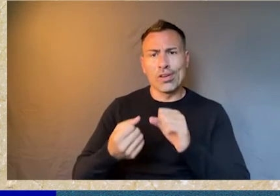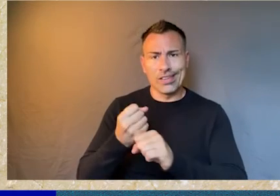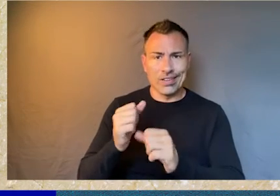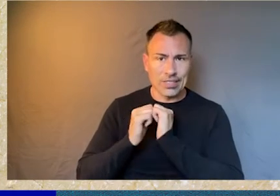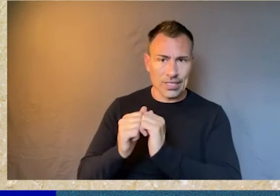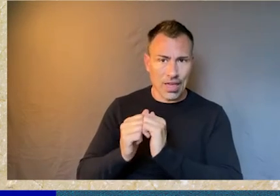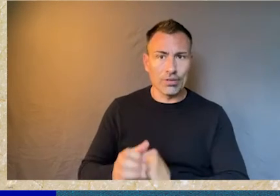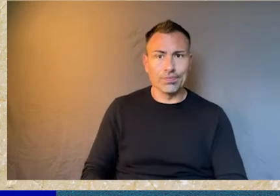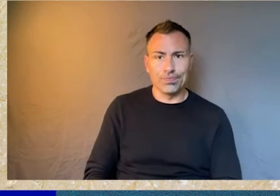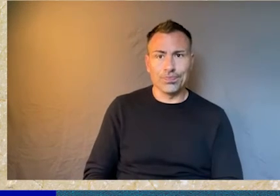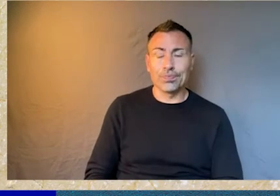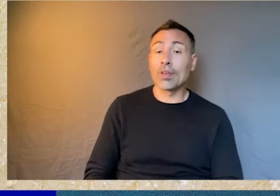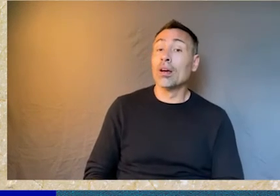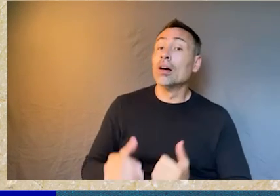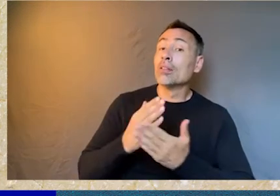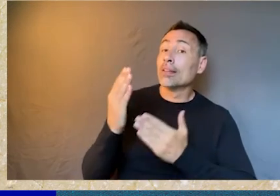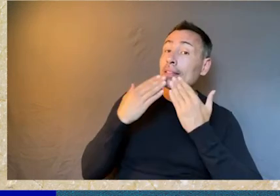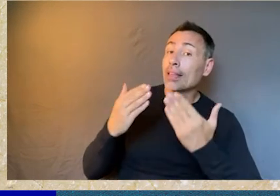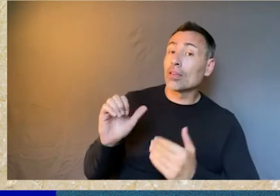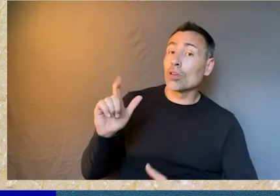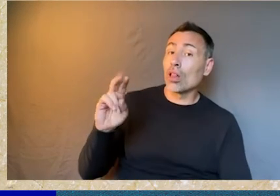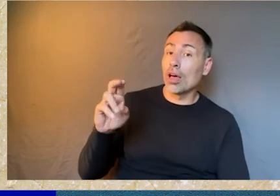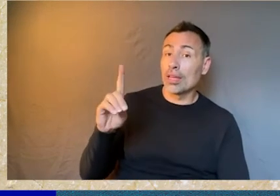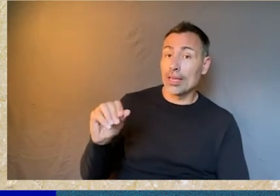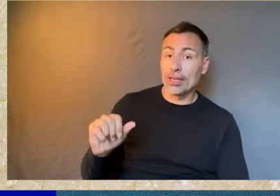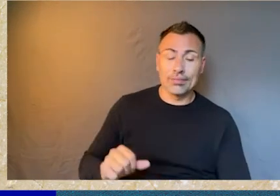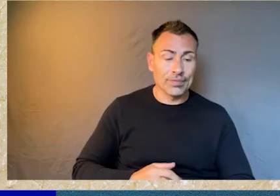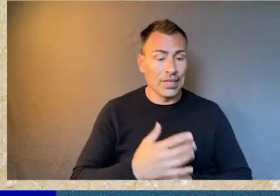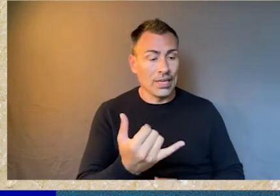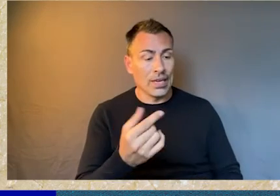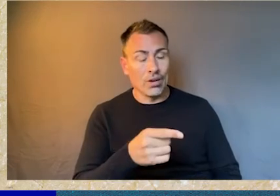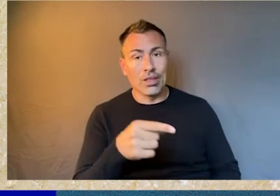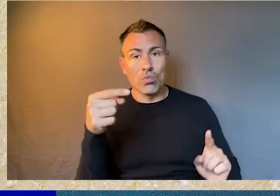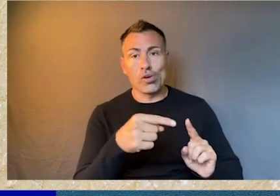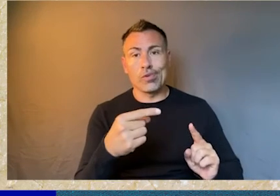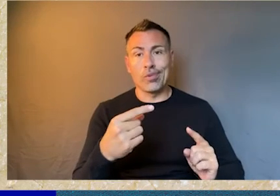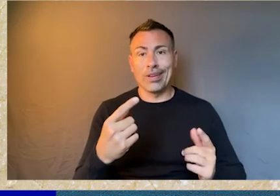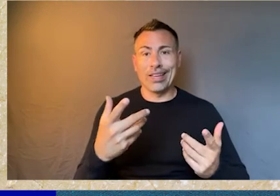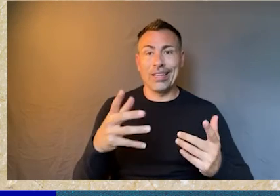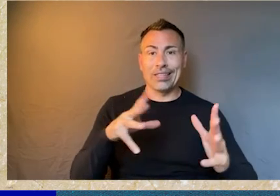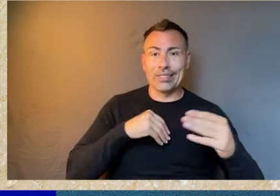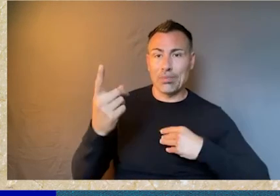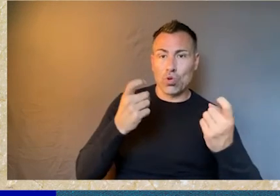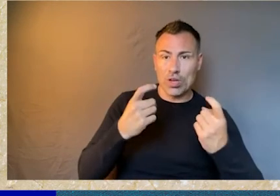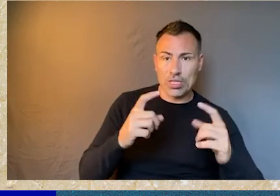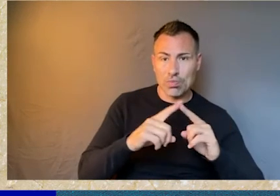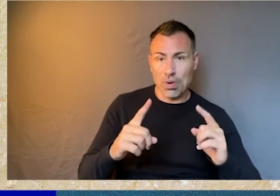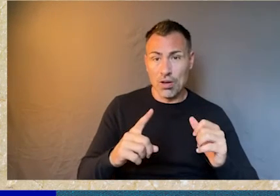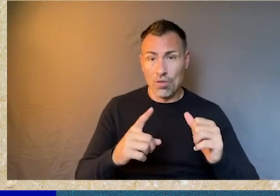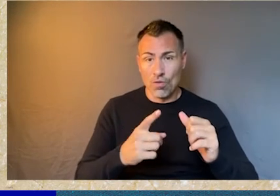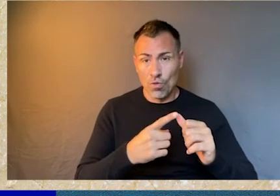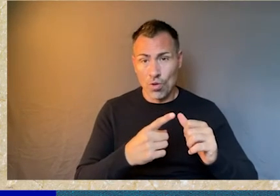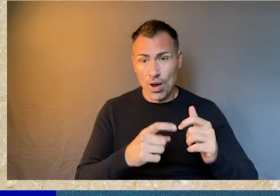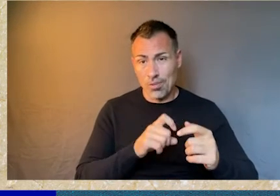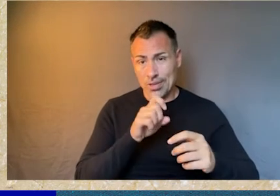All right, thank you, Claudia. We're now at the point where we can take questions, but I want to skip ahead to